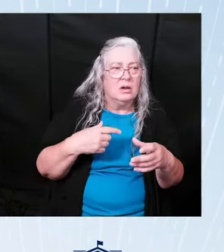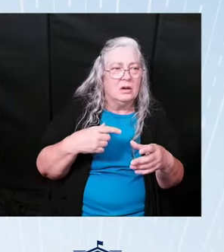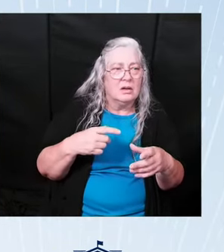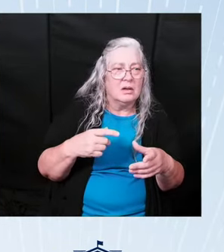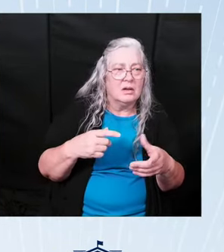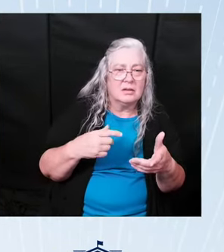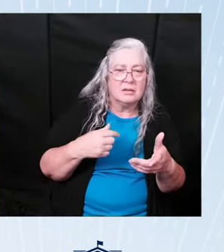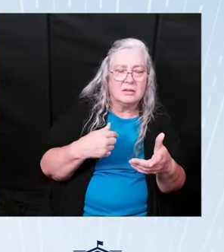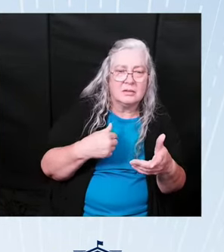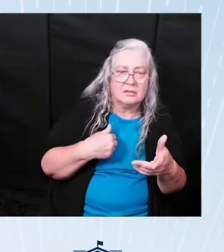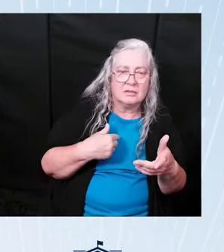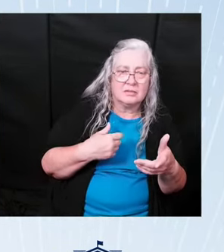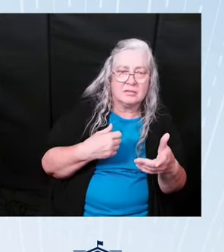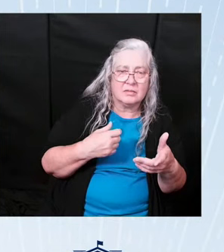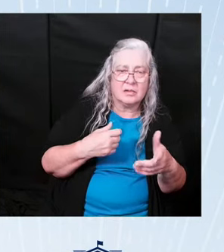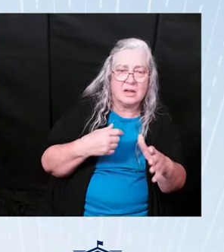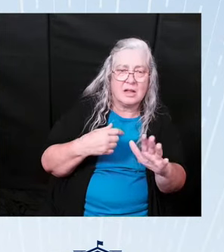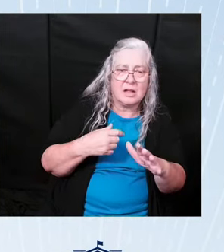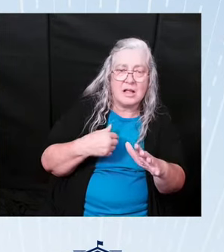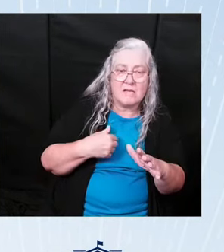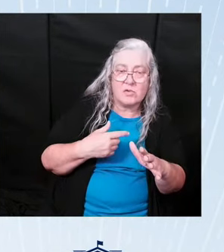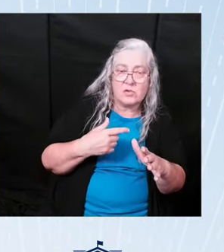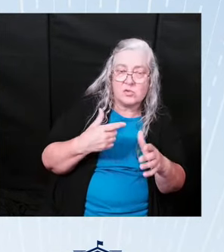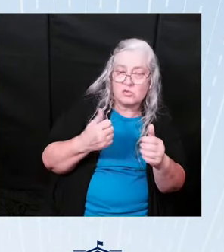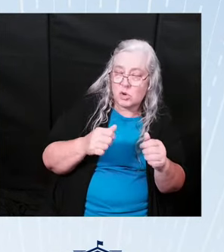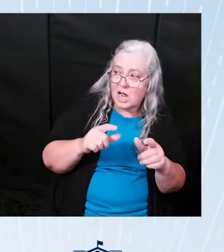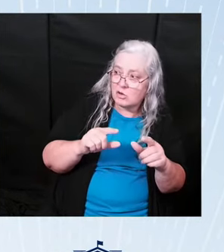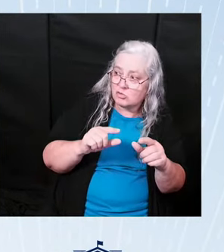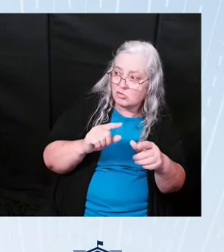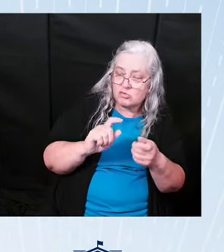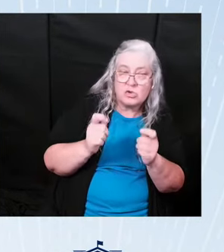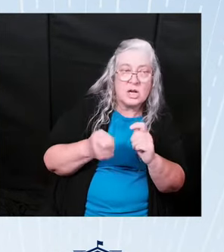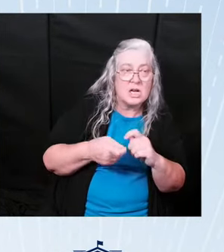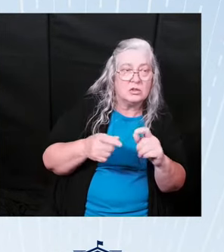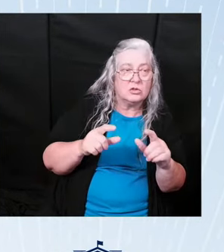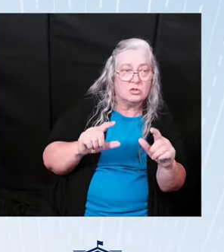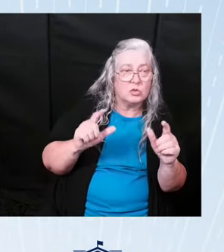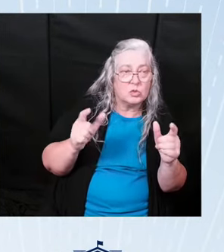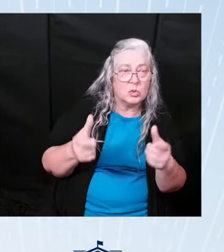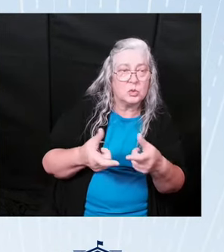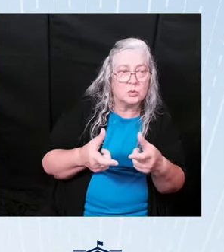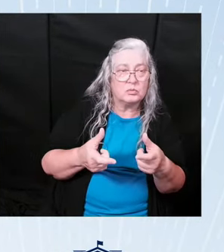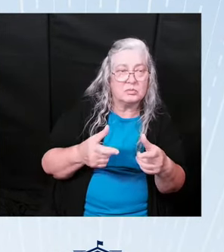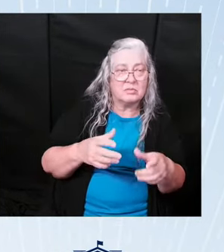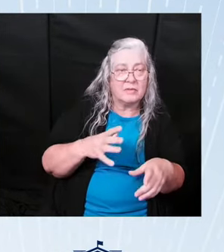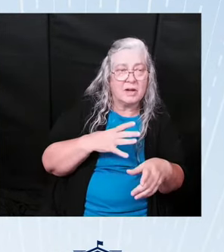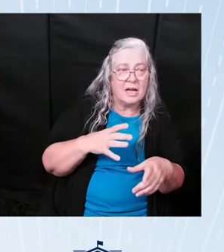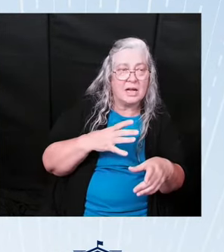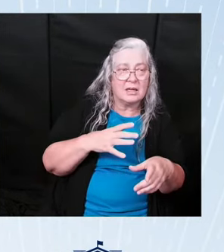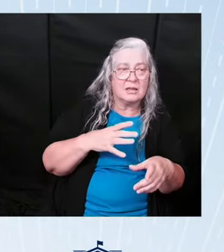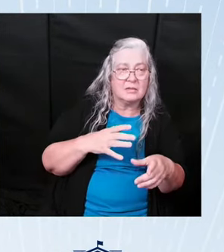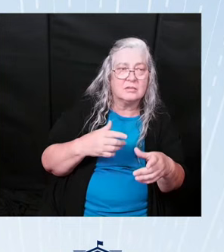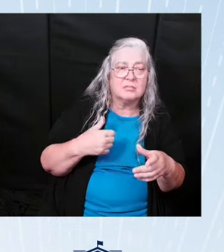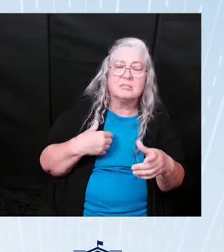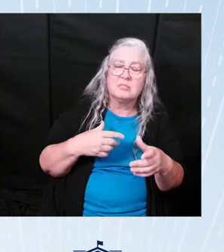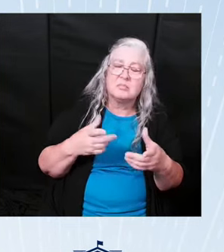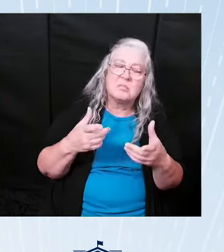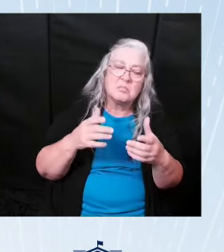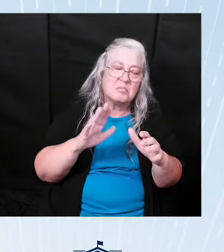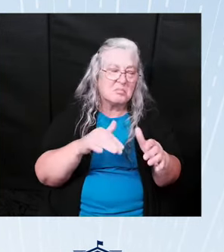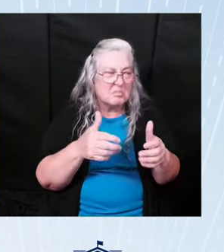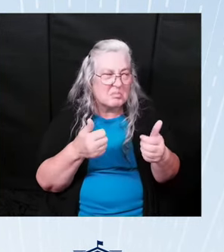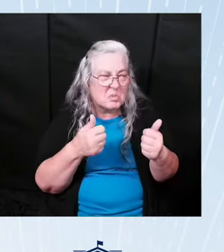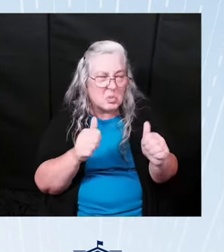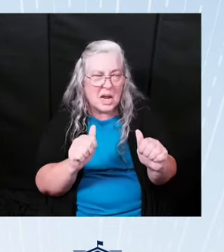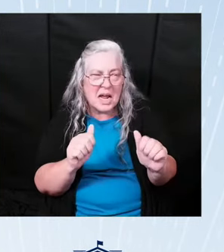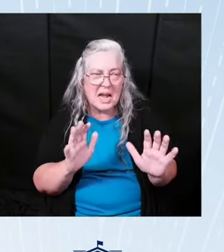like to change groups, that's fine, but try and give this a try. And so they joined a group of